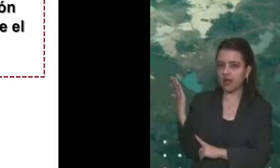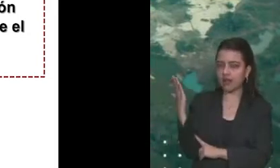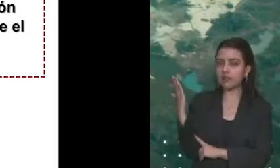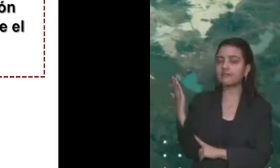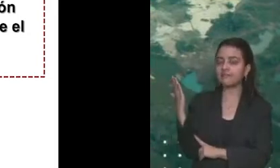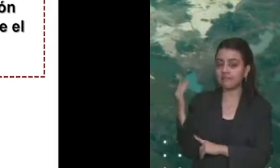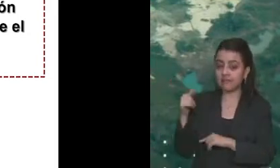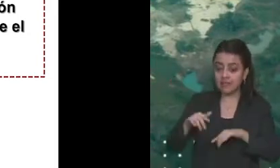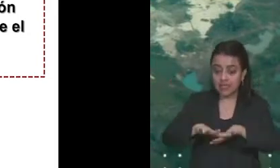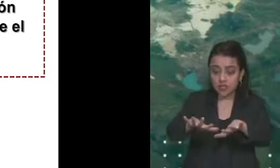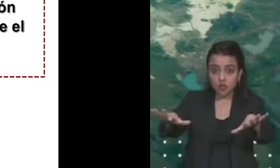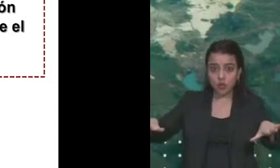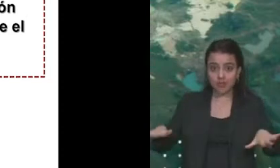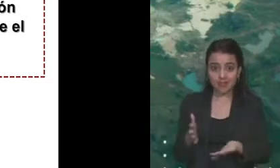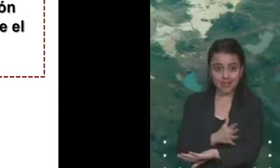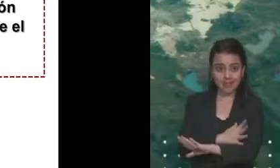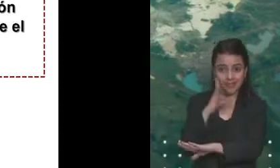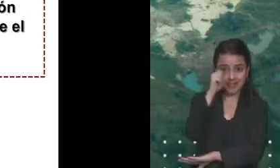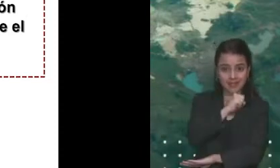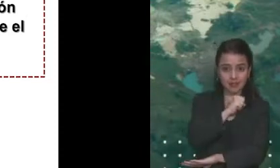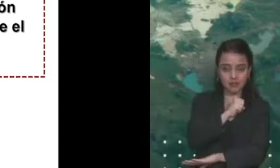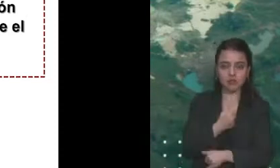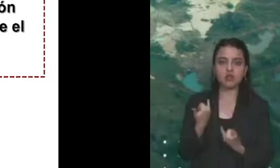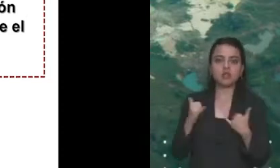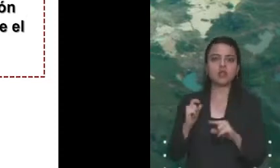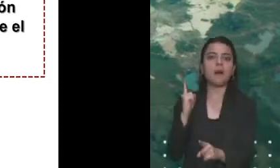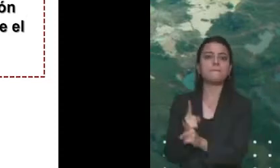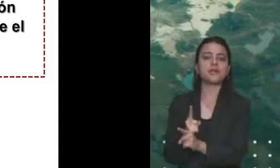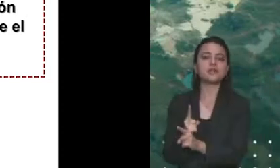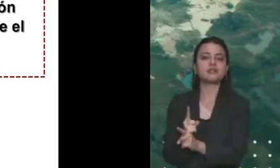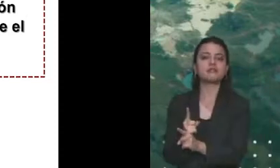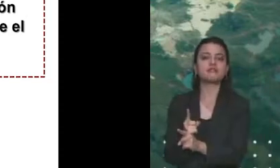the 90,000 hectares detected for this year